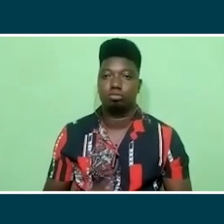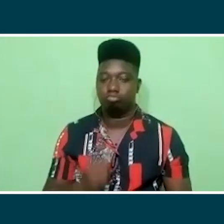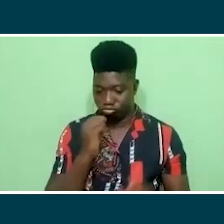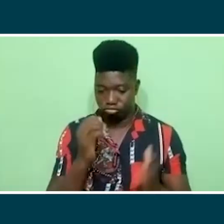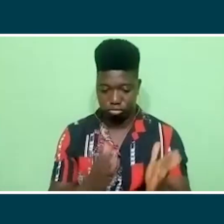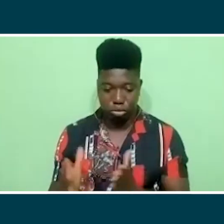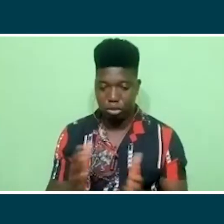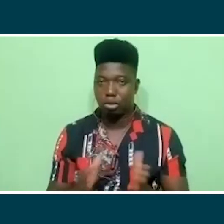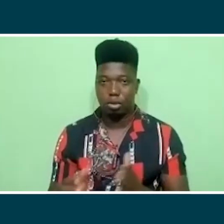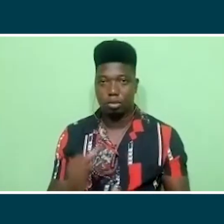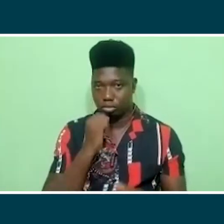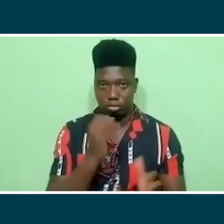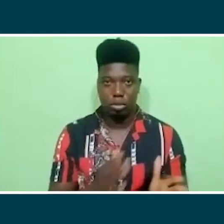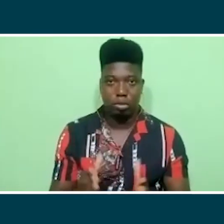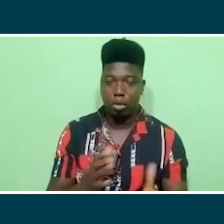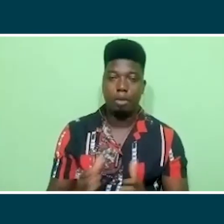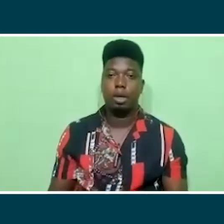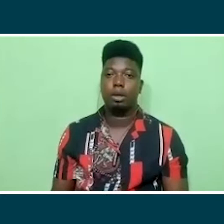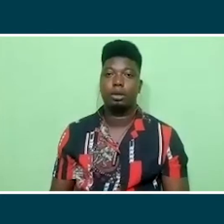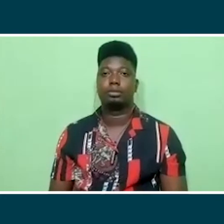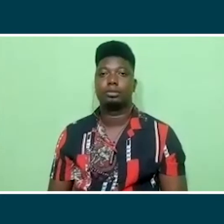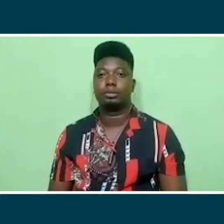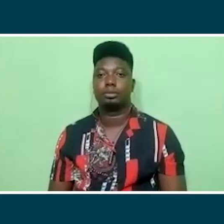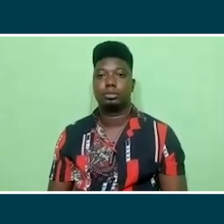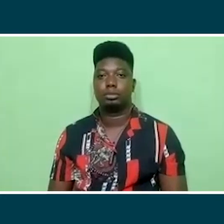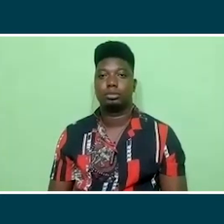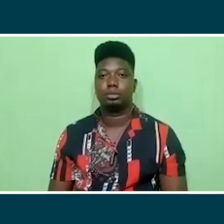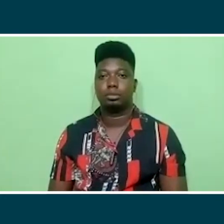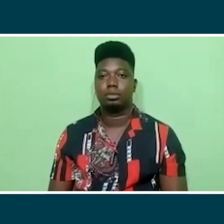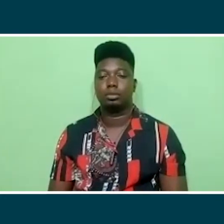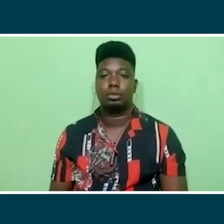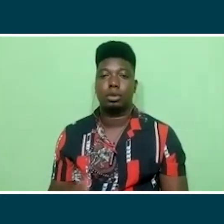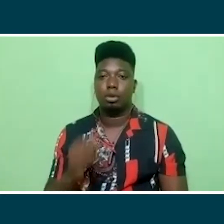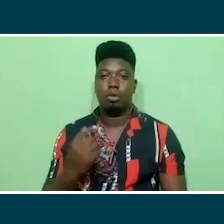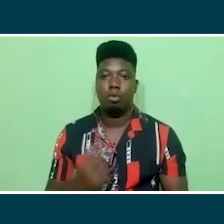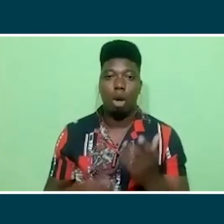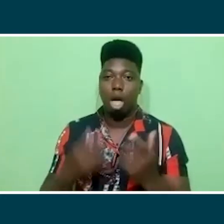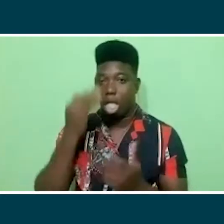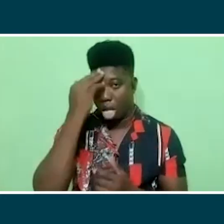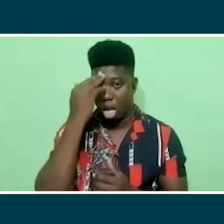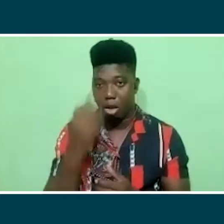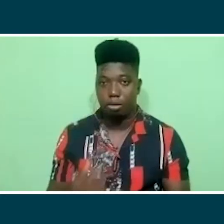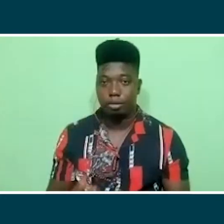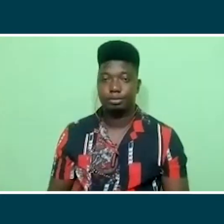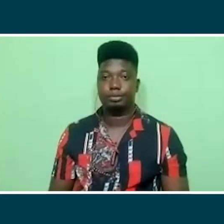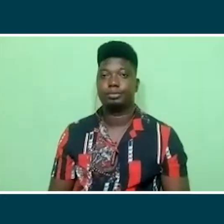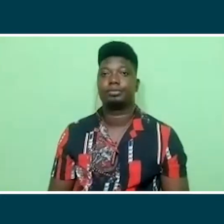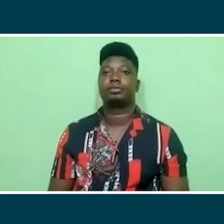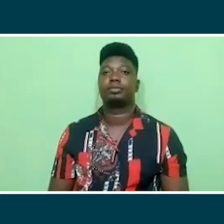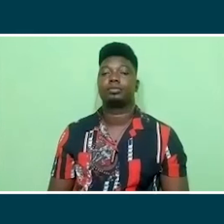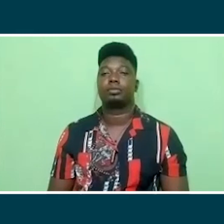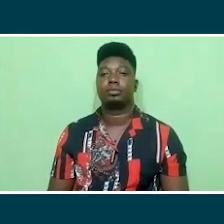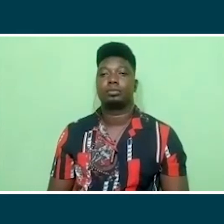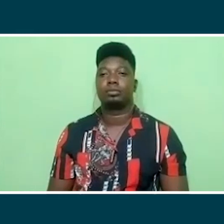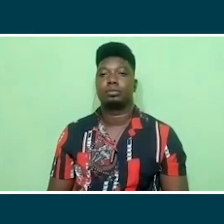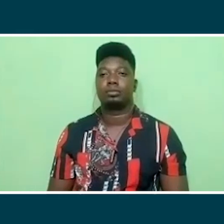unintentionally transphobic, unintentionally ableist, but once you know better, do better, right? And so at what point